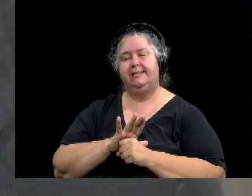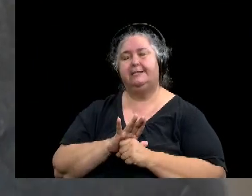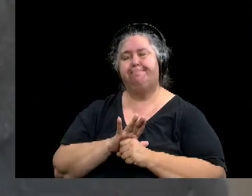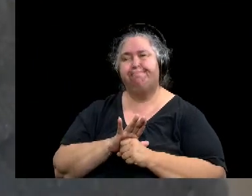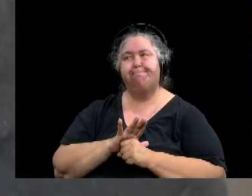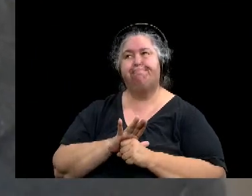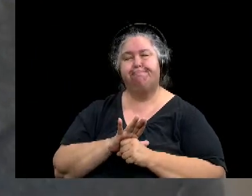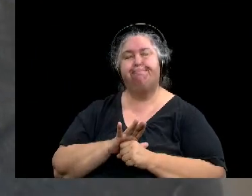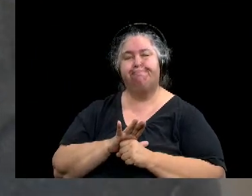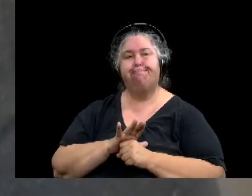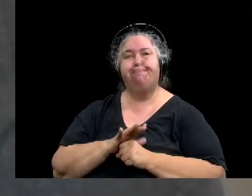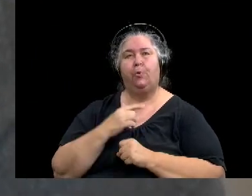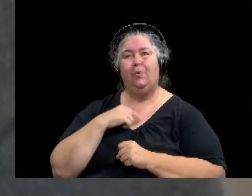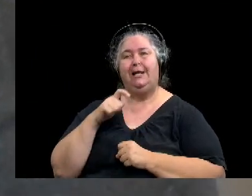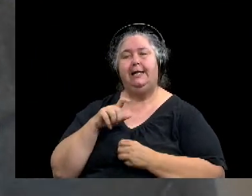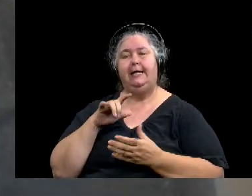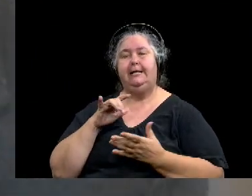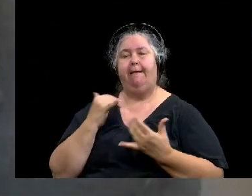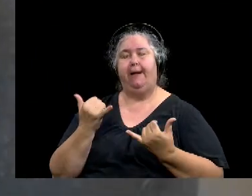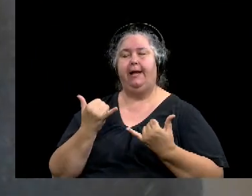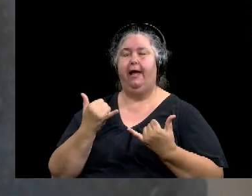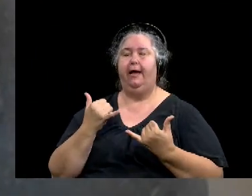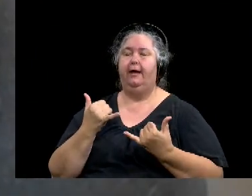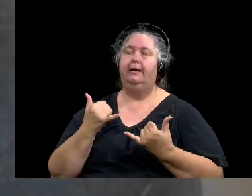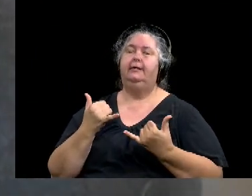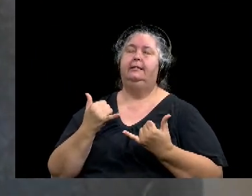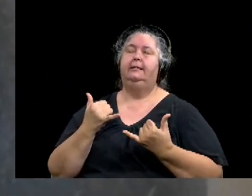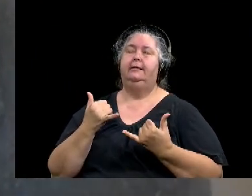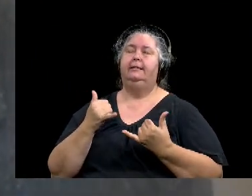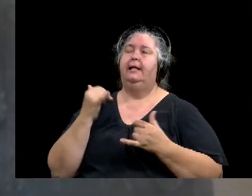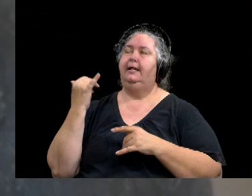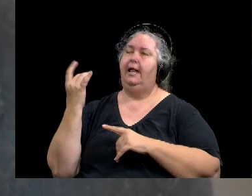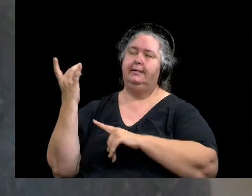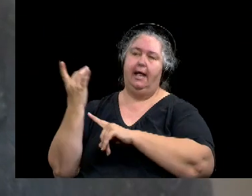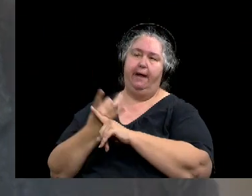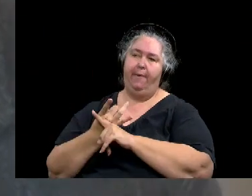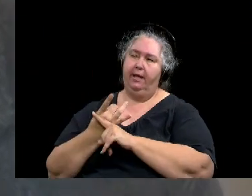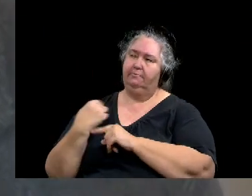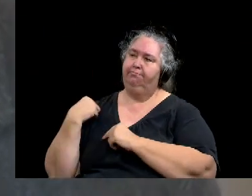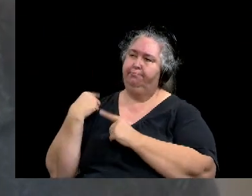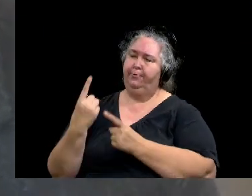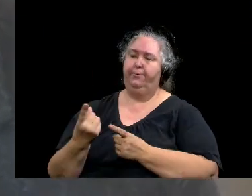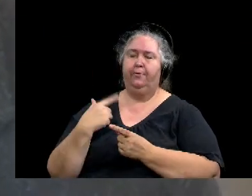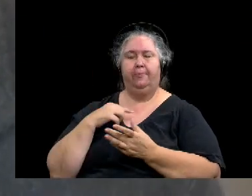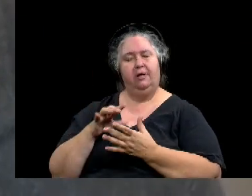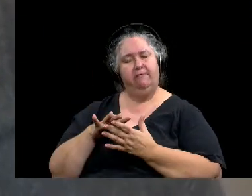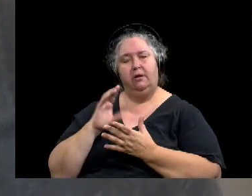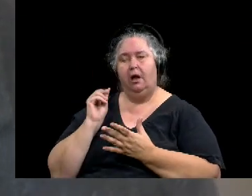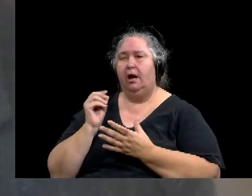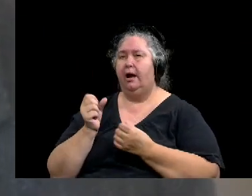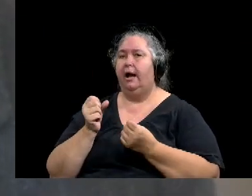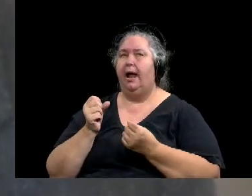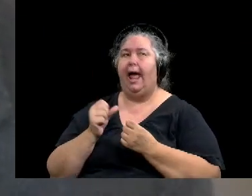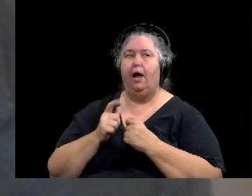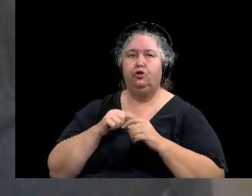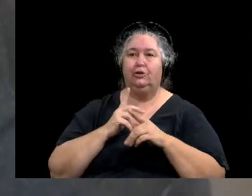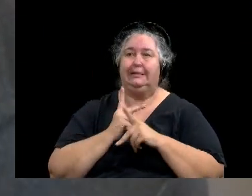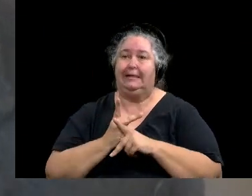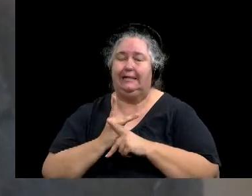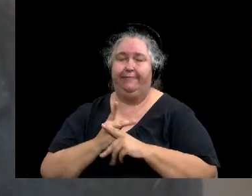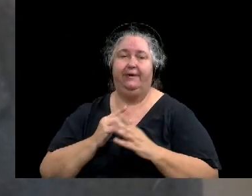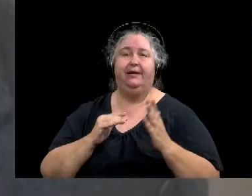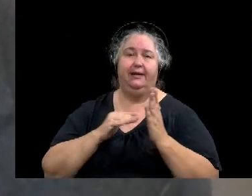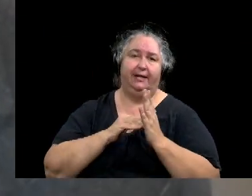definitely what we need in this time. In the last 8 months, we have learned so much about how to take precautions against this